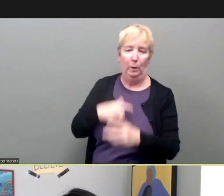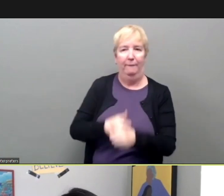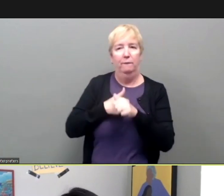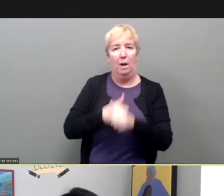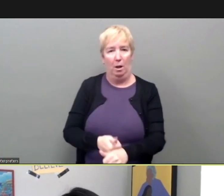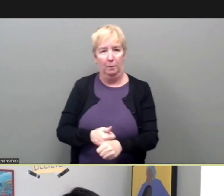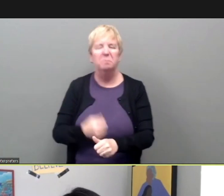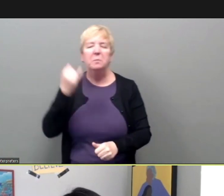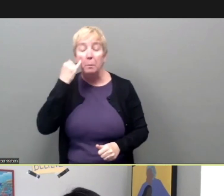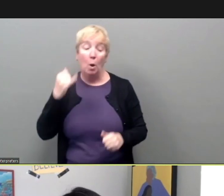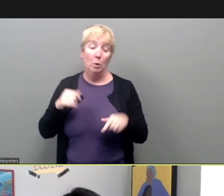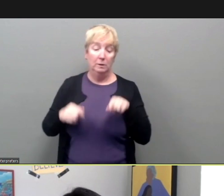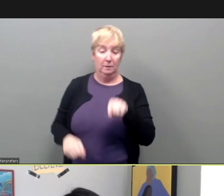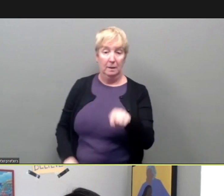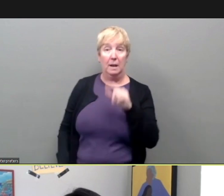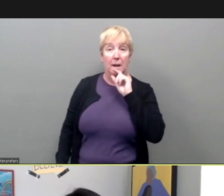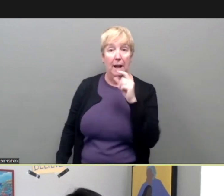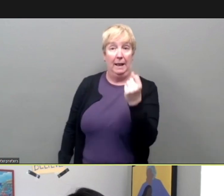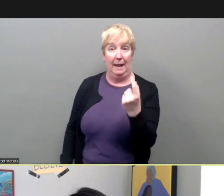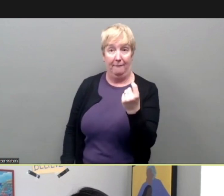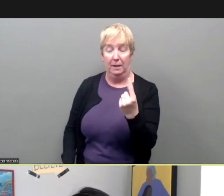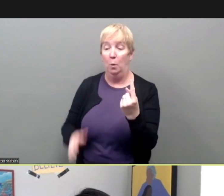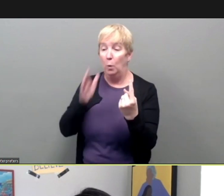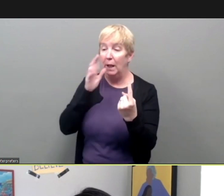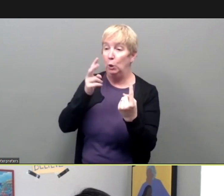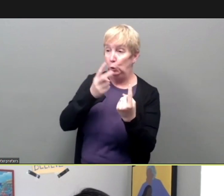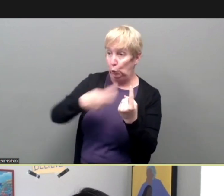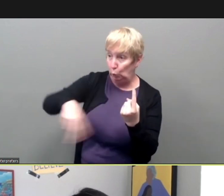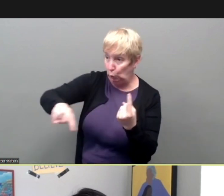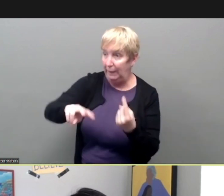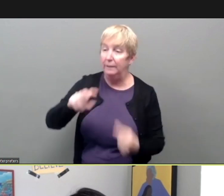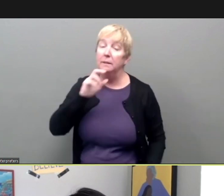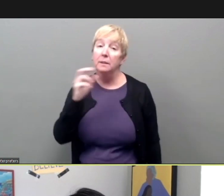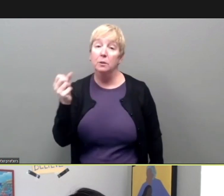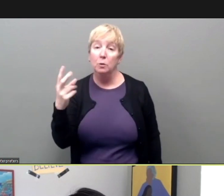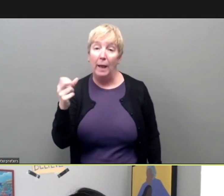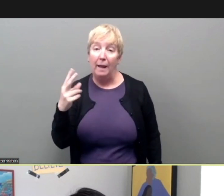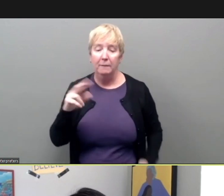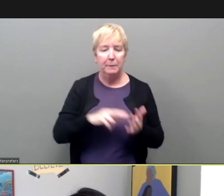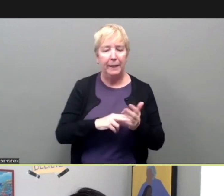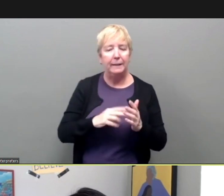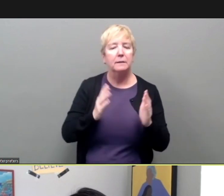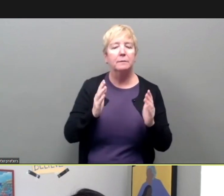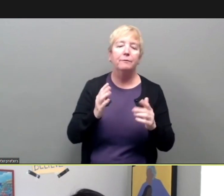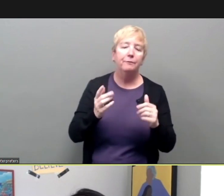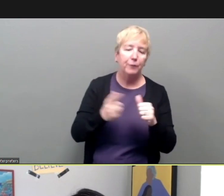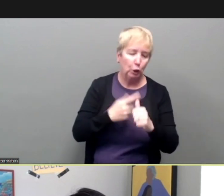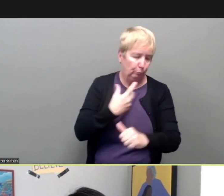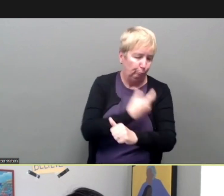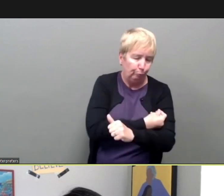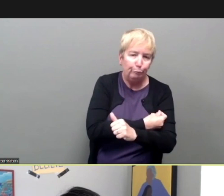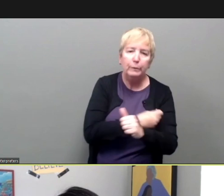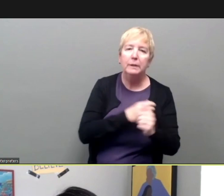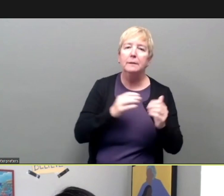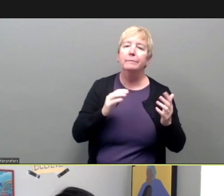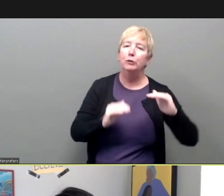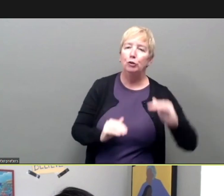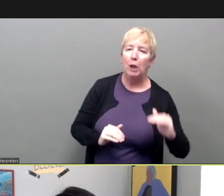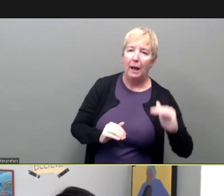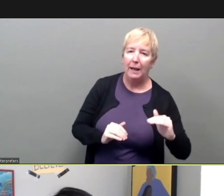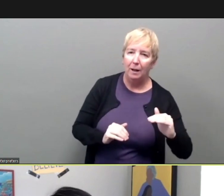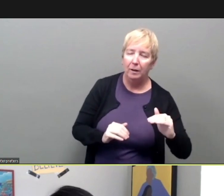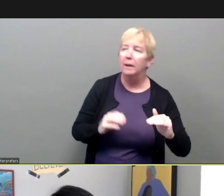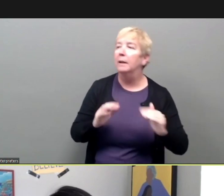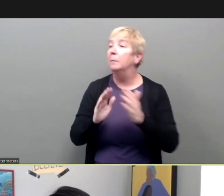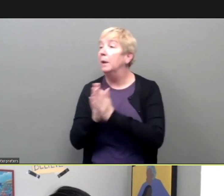2 weeks, you're going to turn 12, but you get the smaller dose, the childhood dose at 11. Then when you turn 12